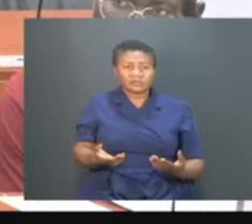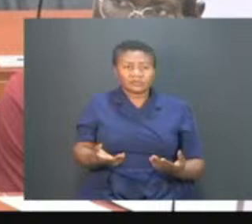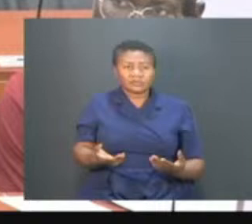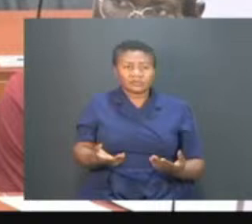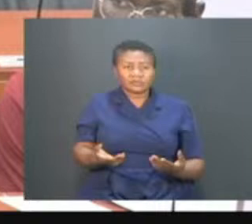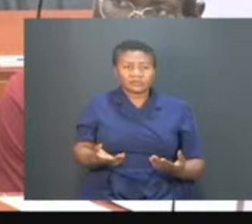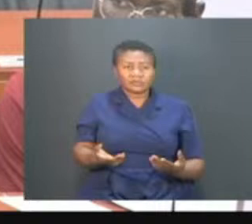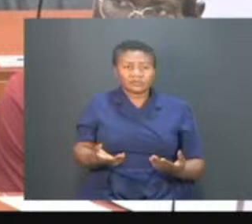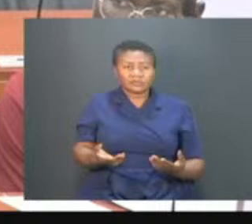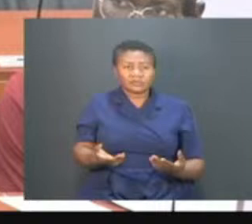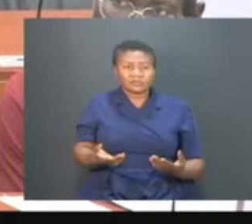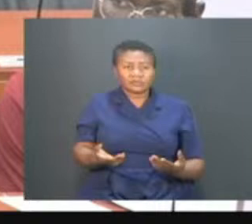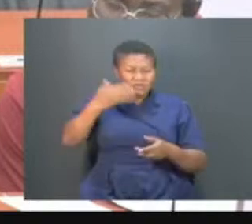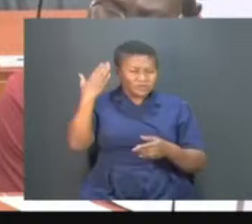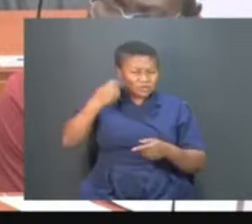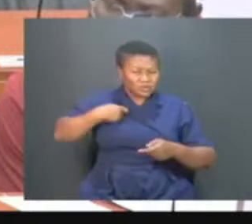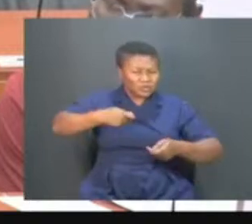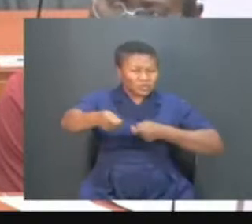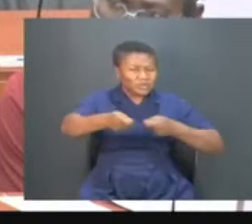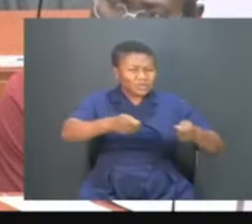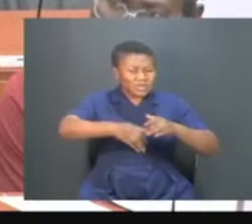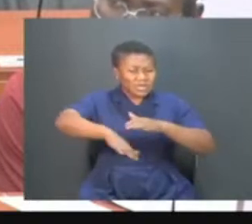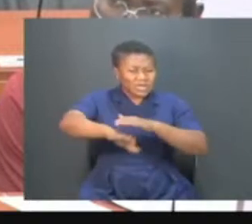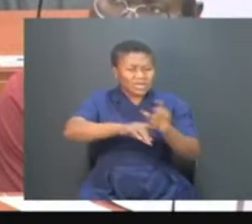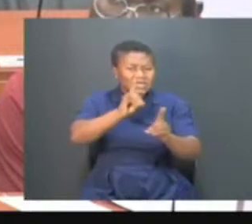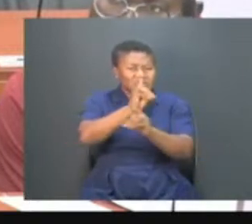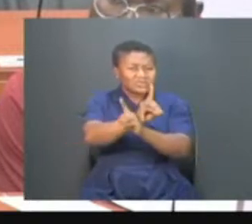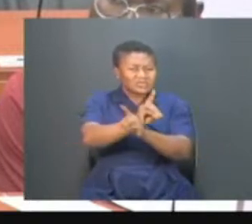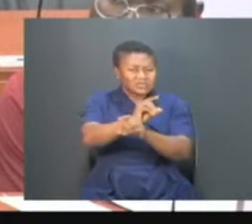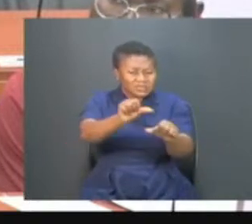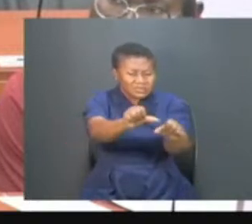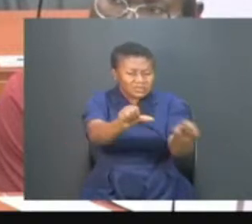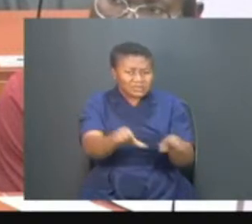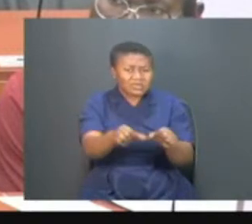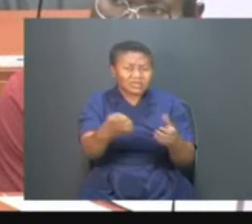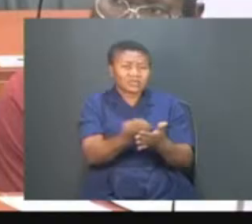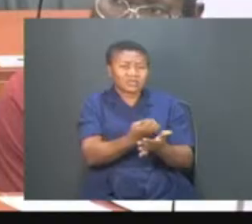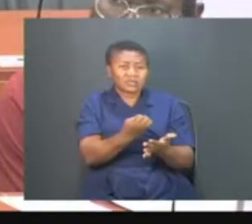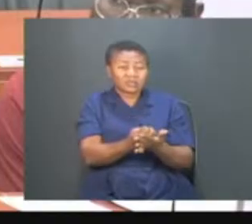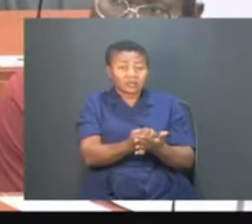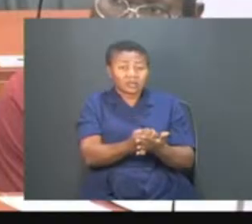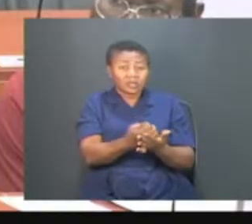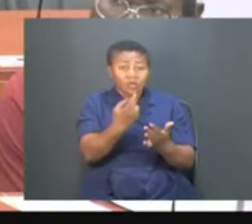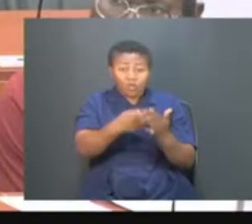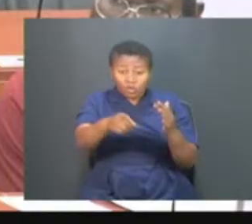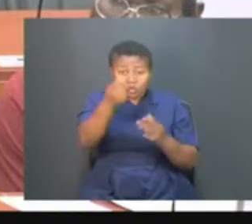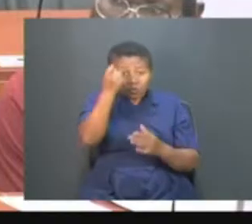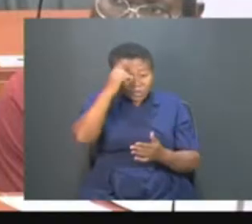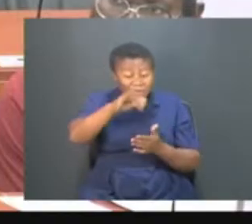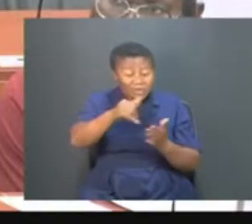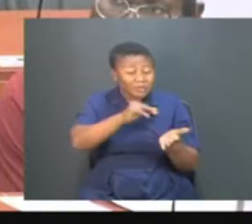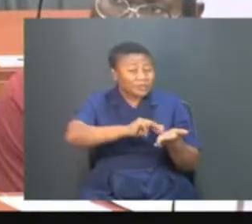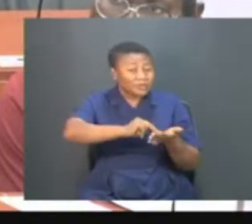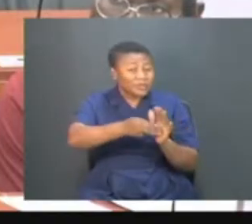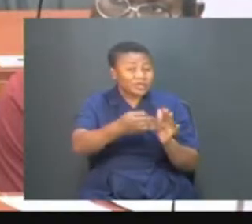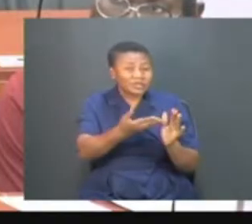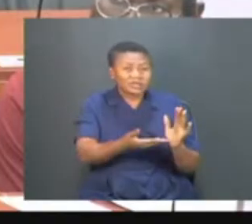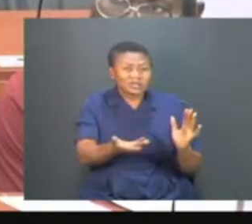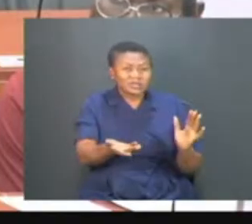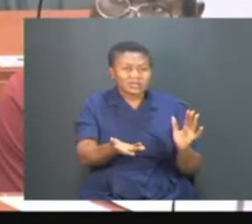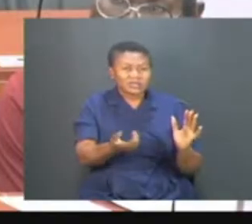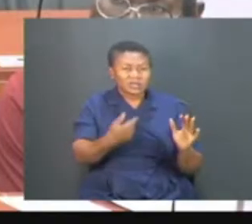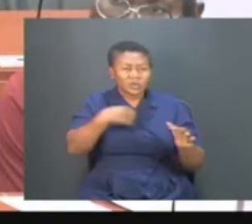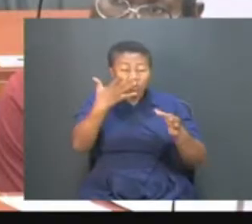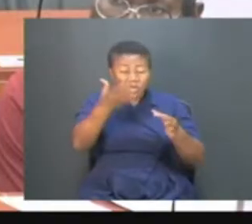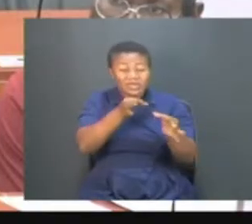sector economy. If you don't understand what is called a defensive economic market sector, I'm explaining to you